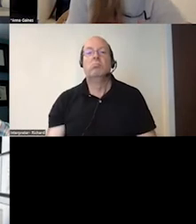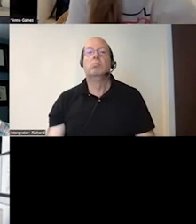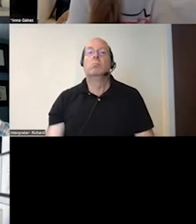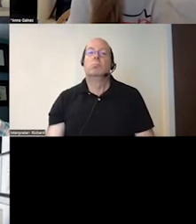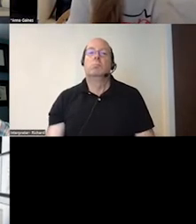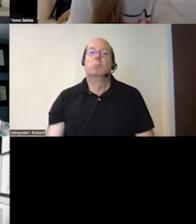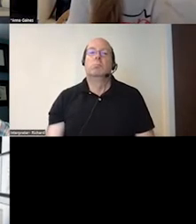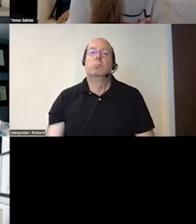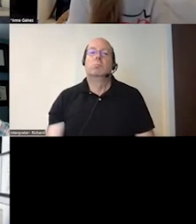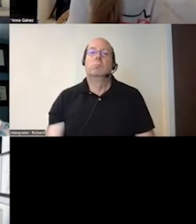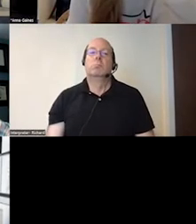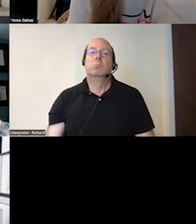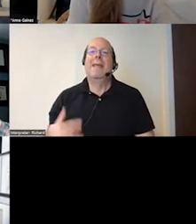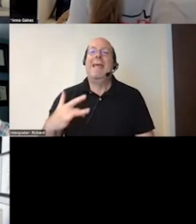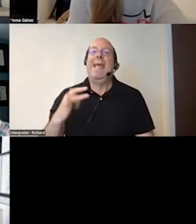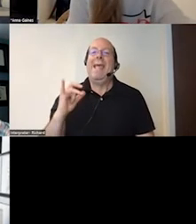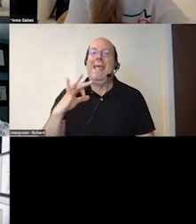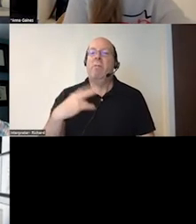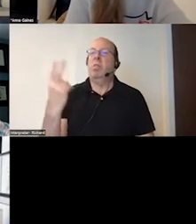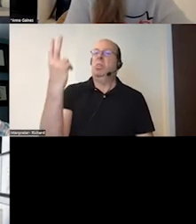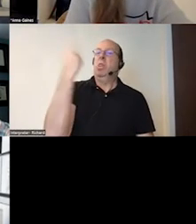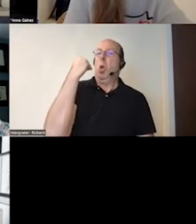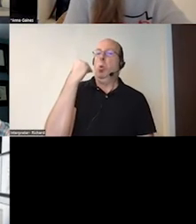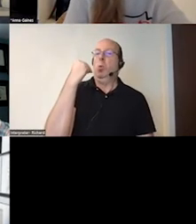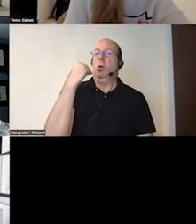motivated when you hear no?